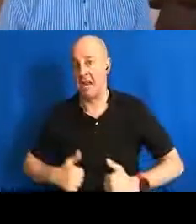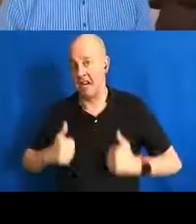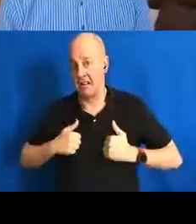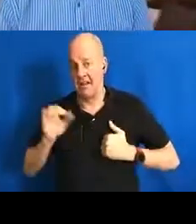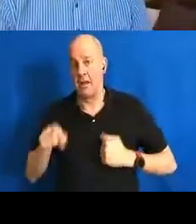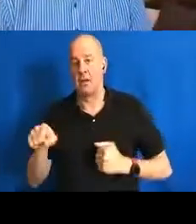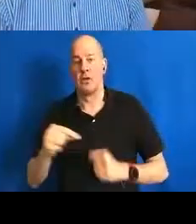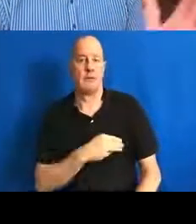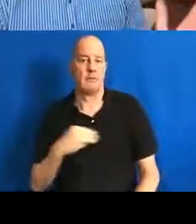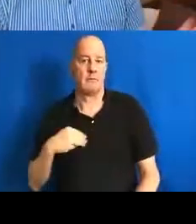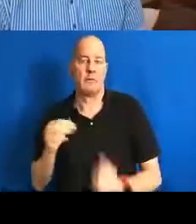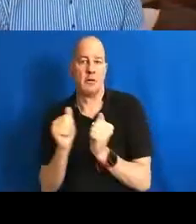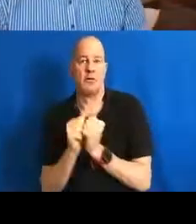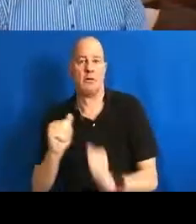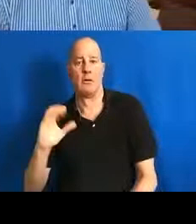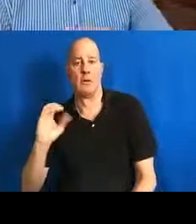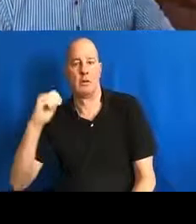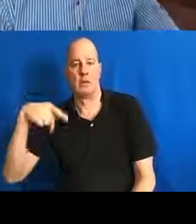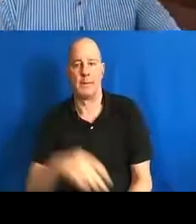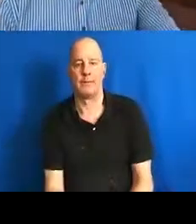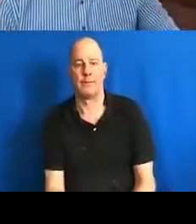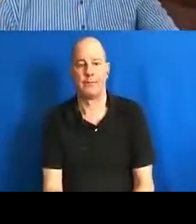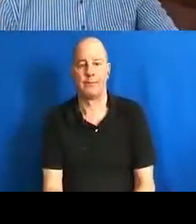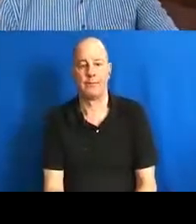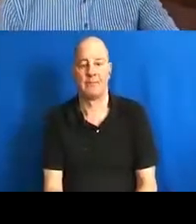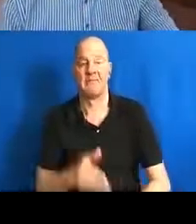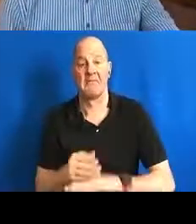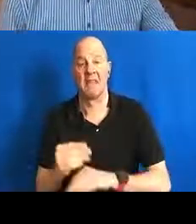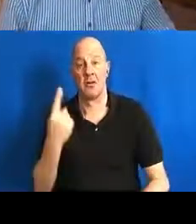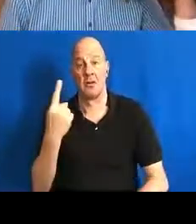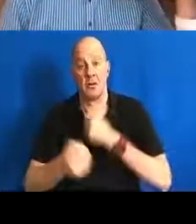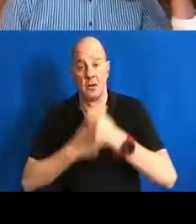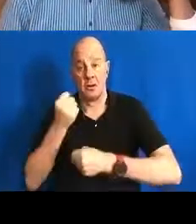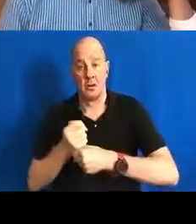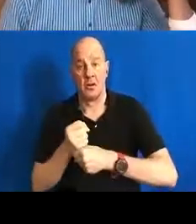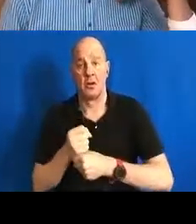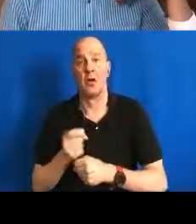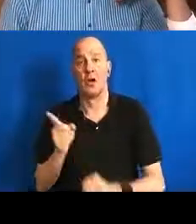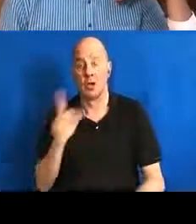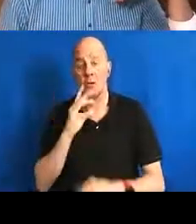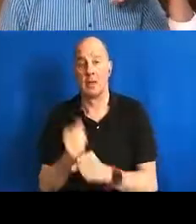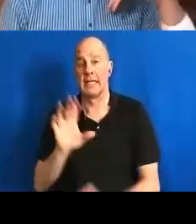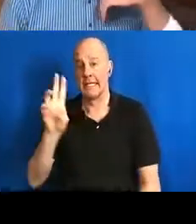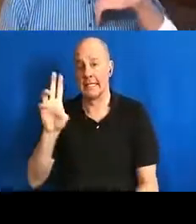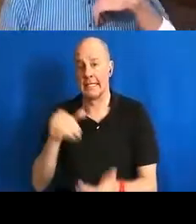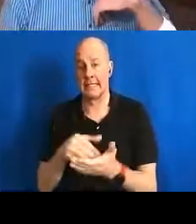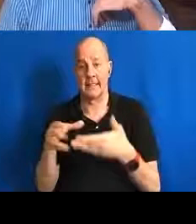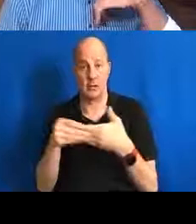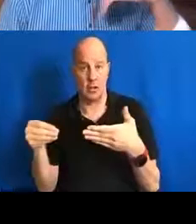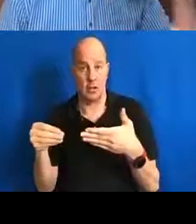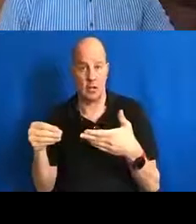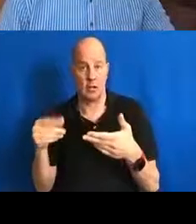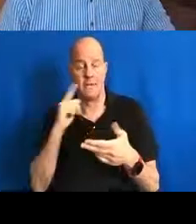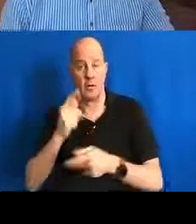of the cooperative. So after year 1, Alexis receives $6,000 in retained